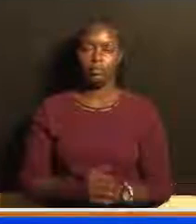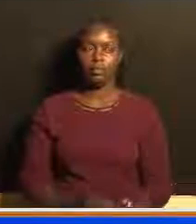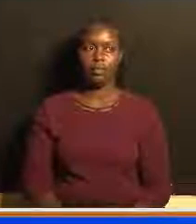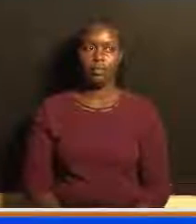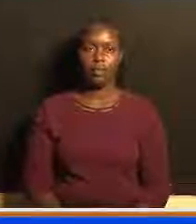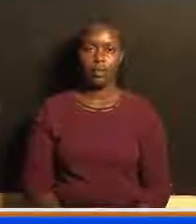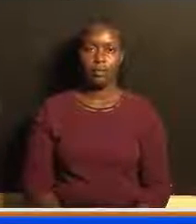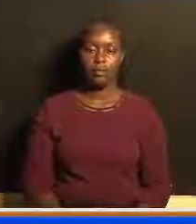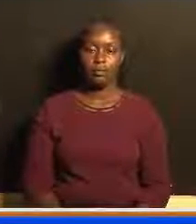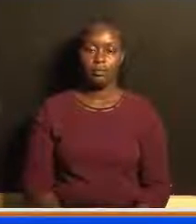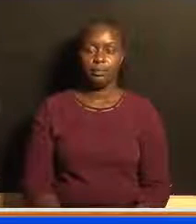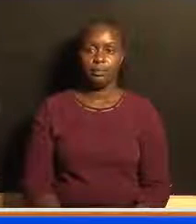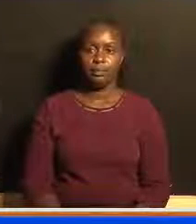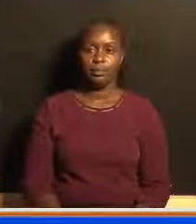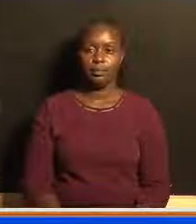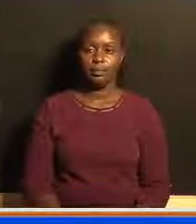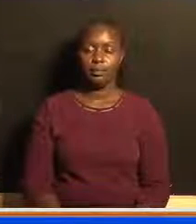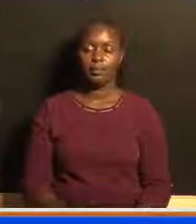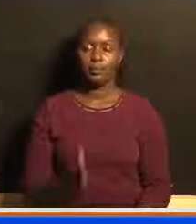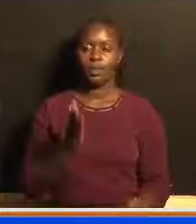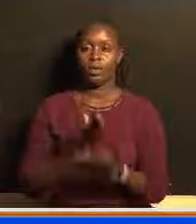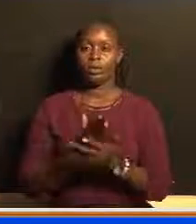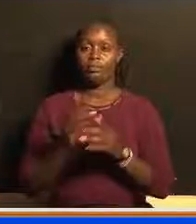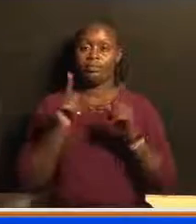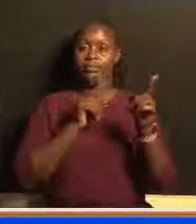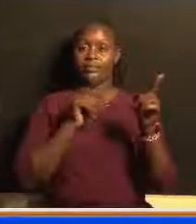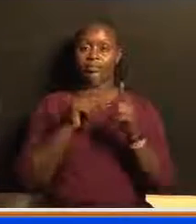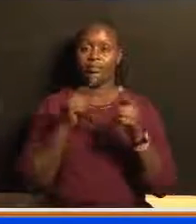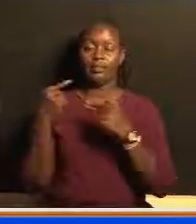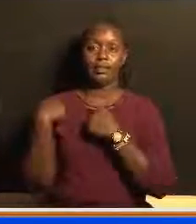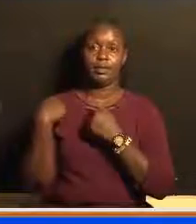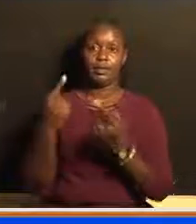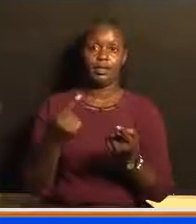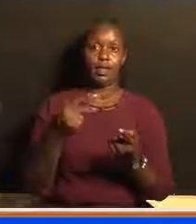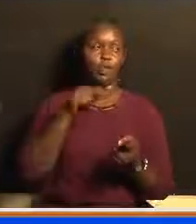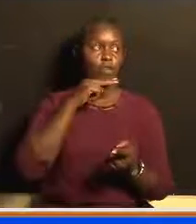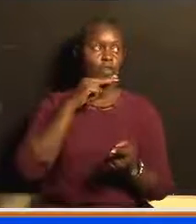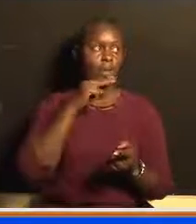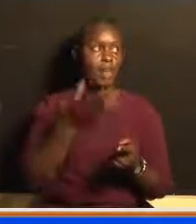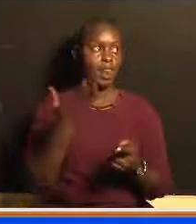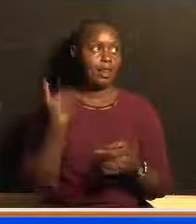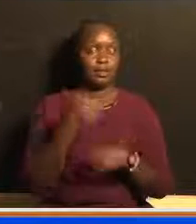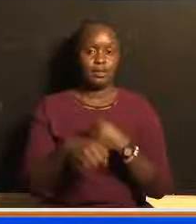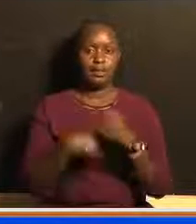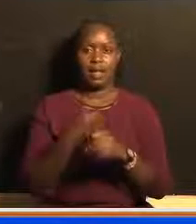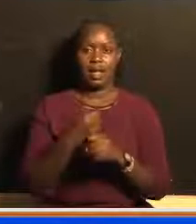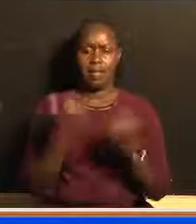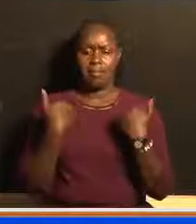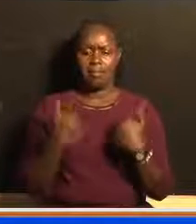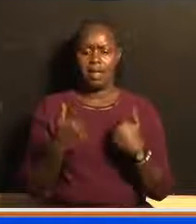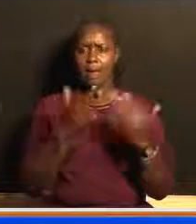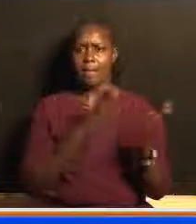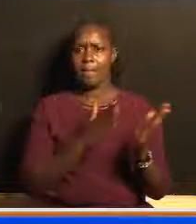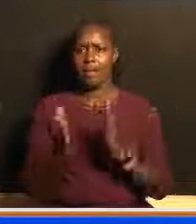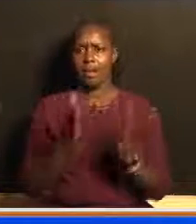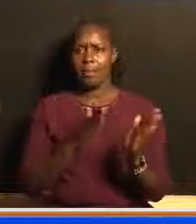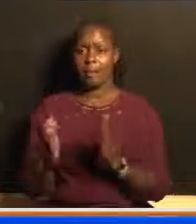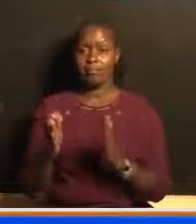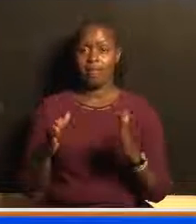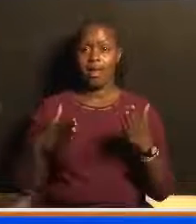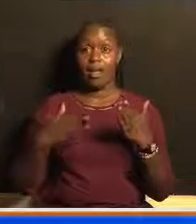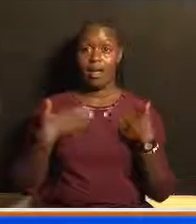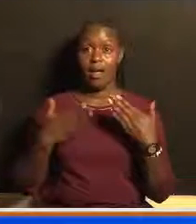it has been a journey since, I can say, November last year. We have been planning this, and I'm so happy